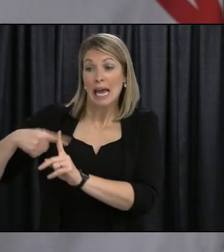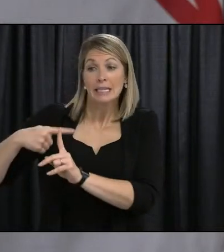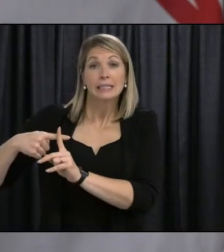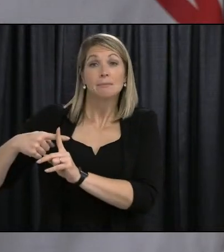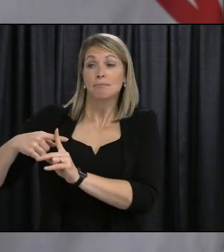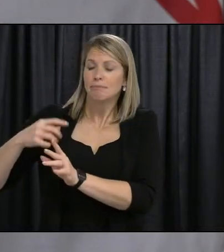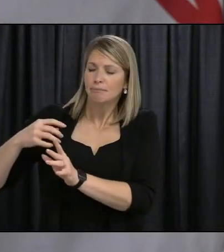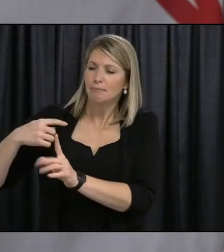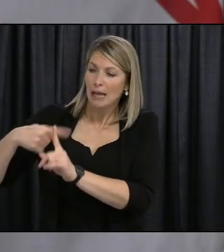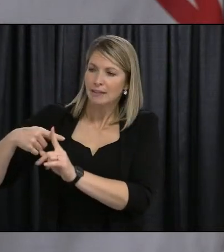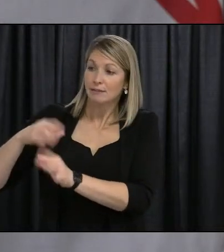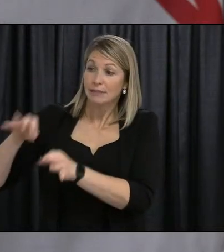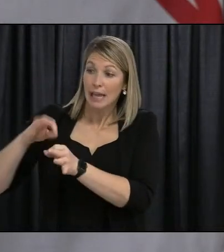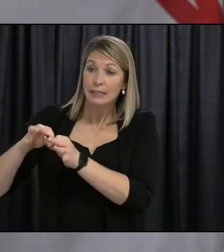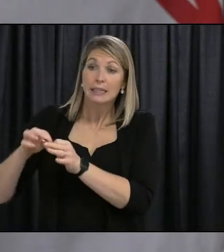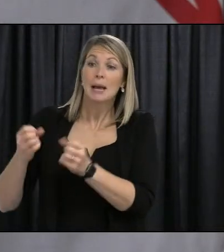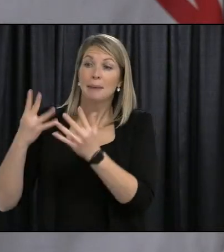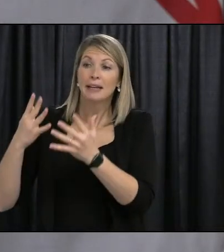we can look at the